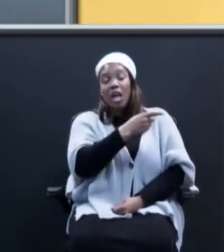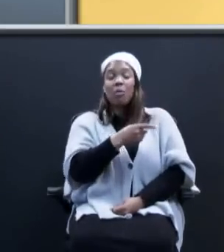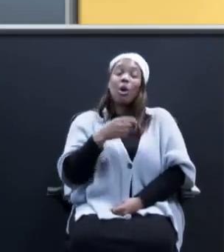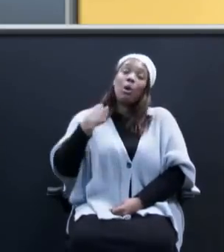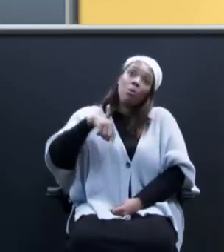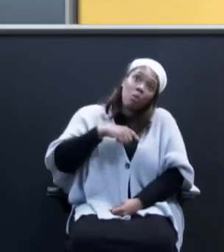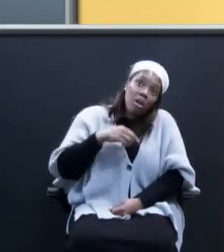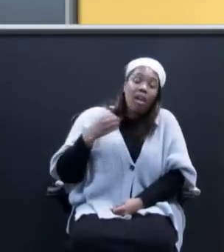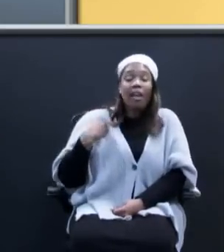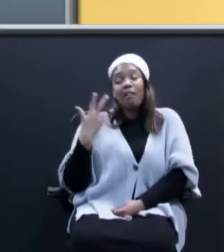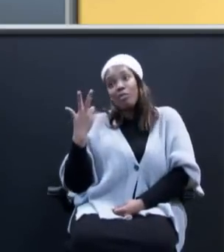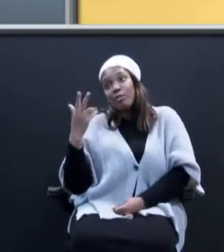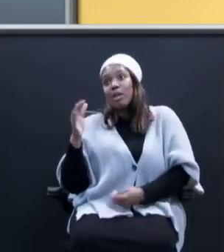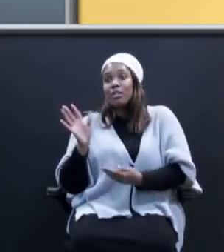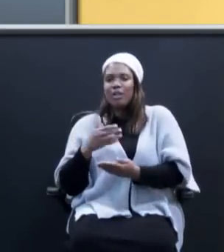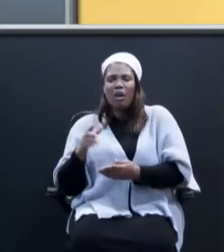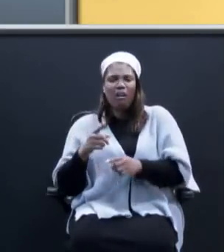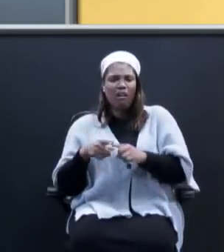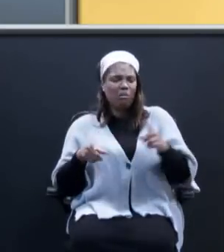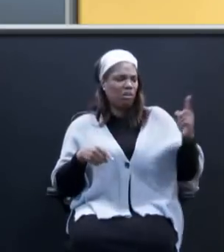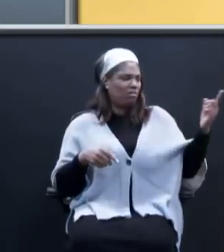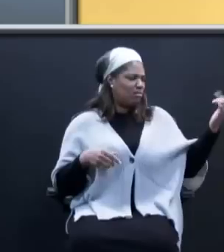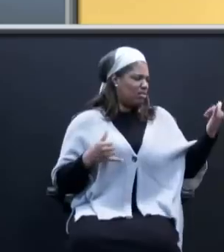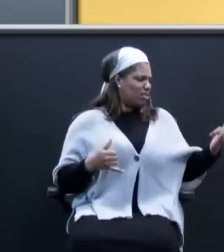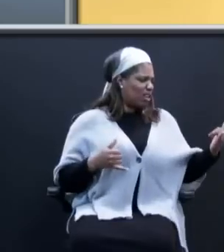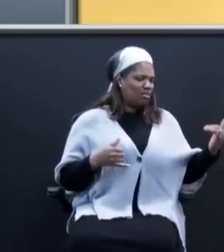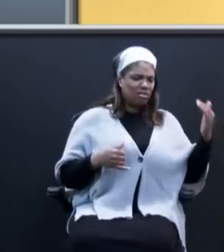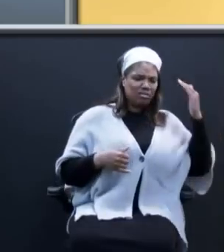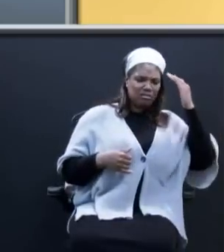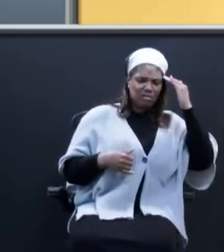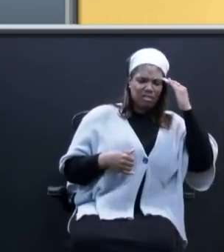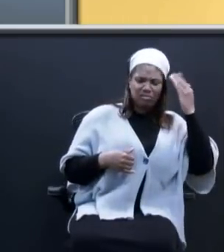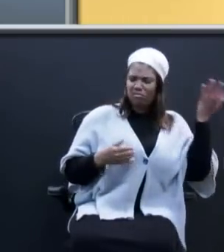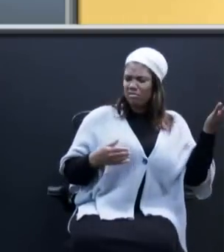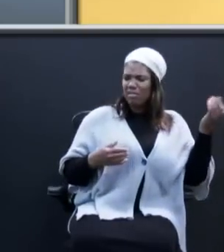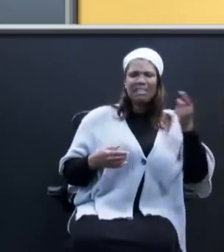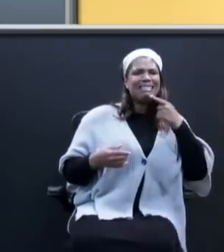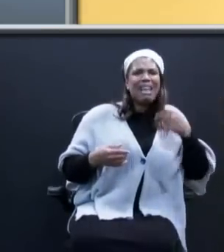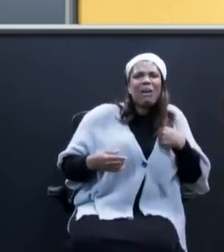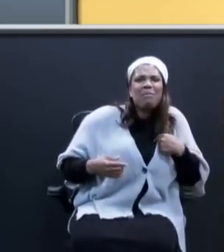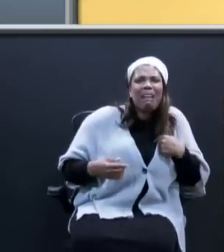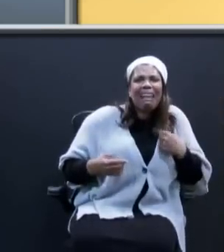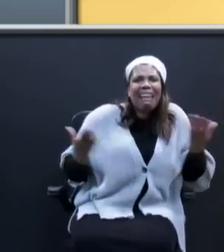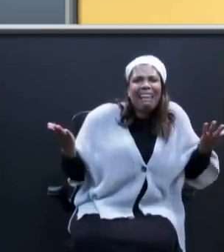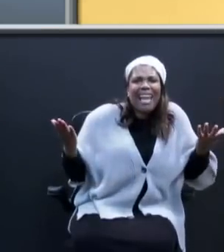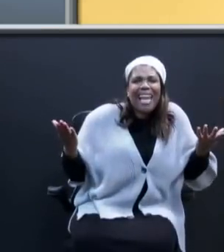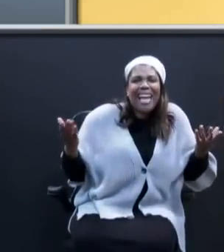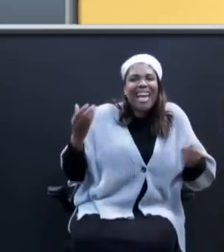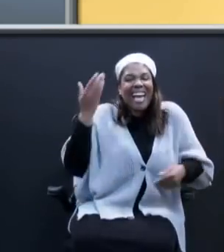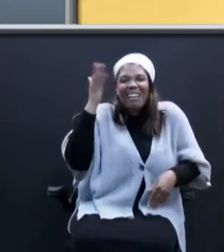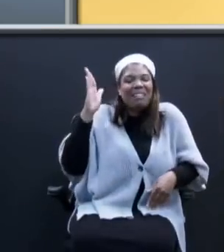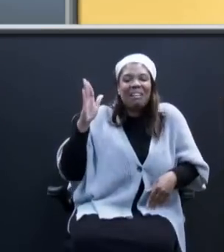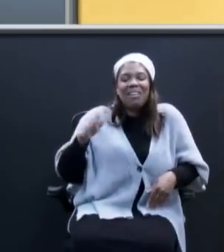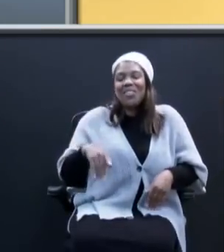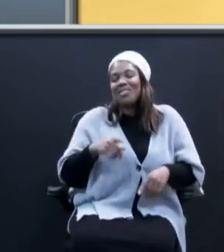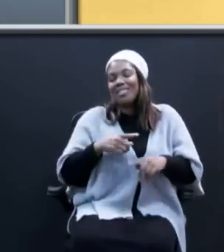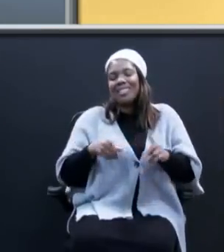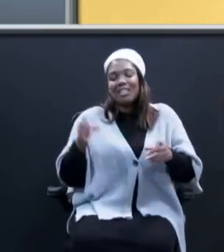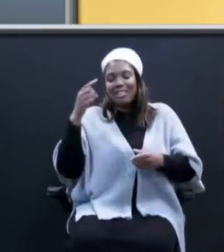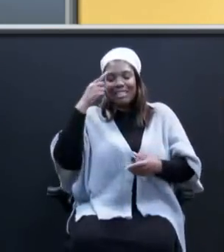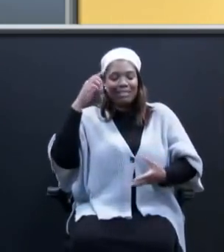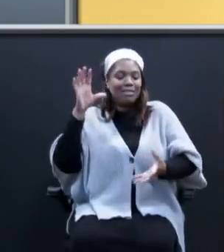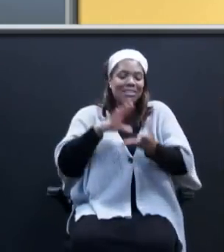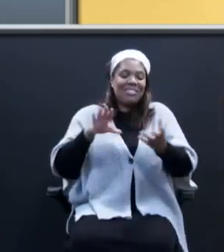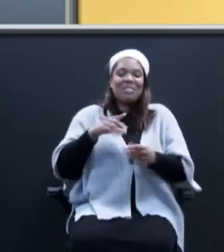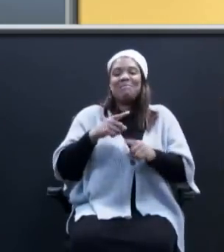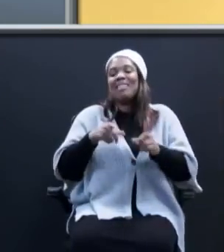Boo, we're going to have 3 songs a day. Nobody thought about that. Well, you know it when you get it. Exodus